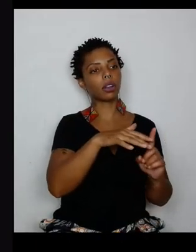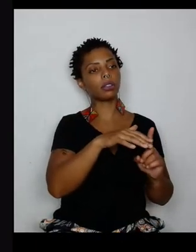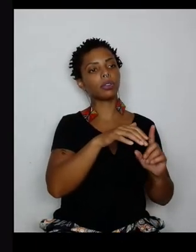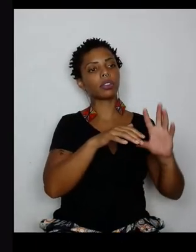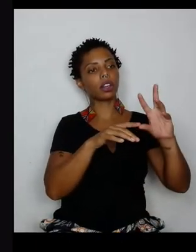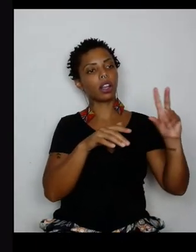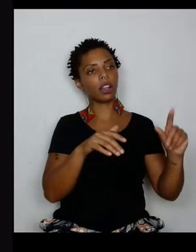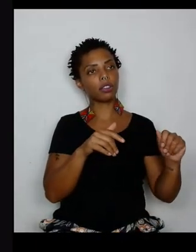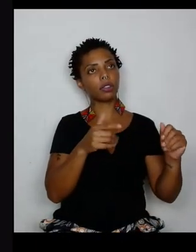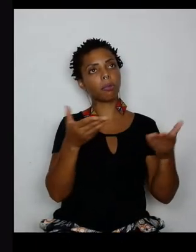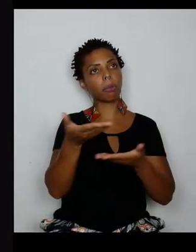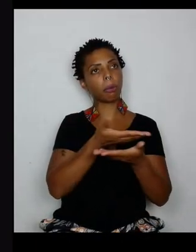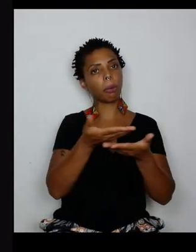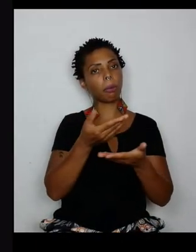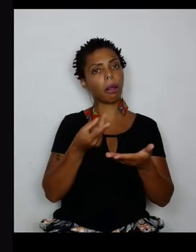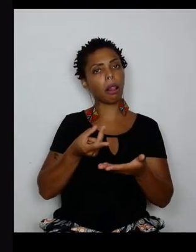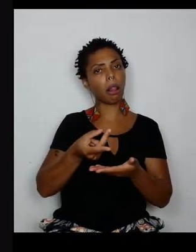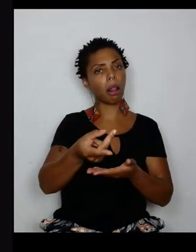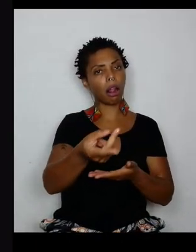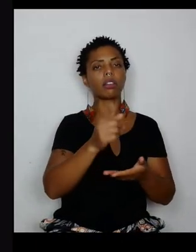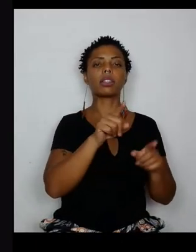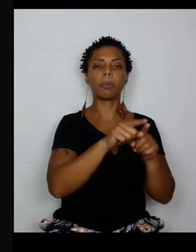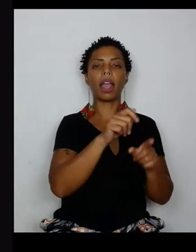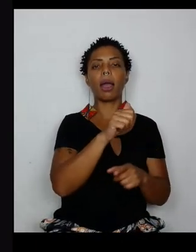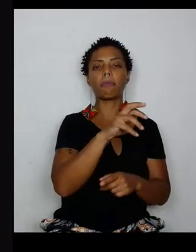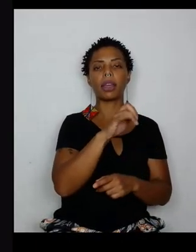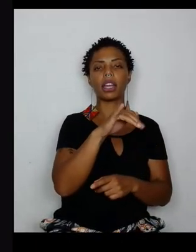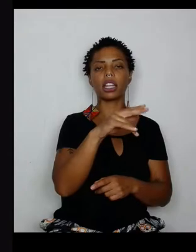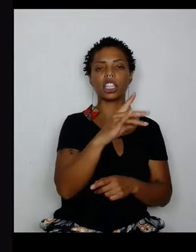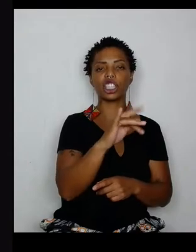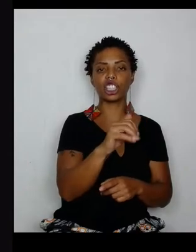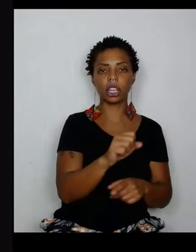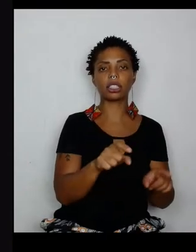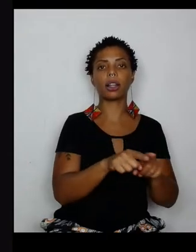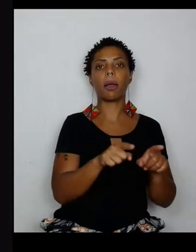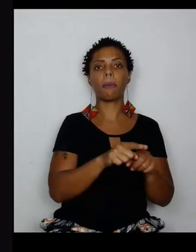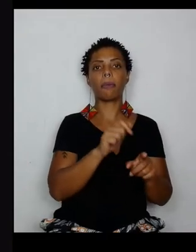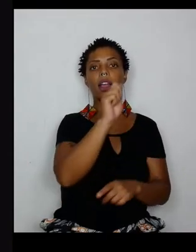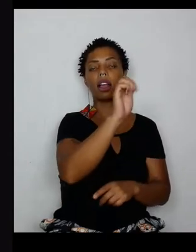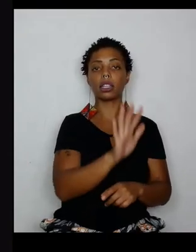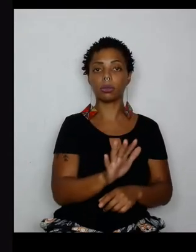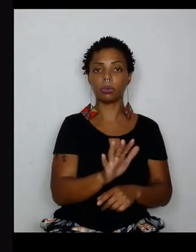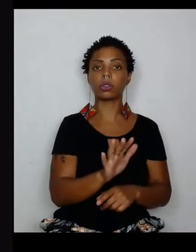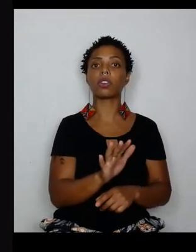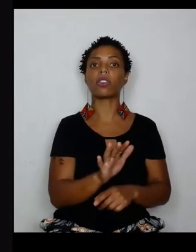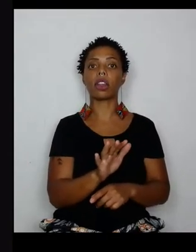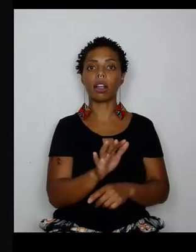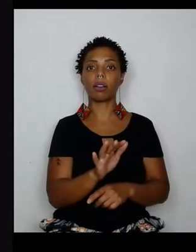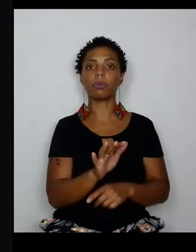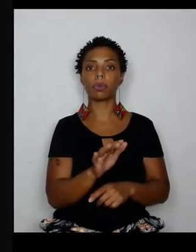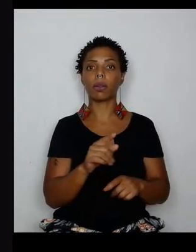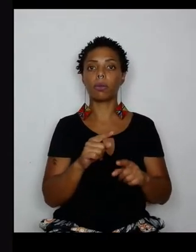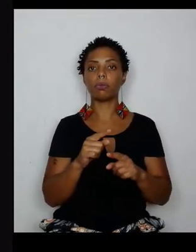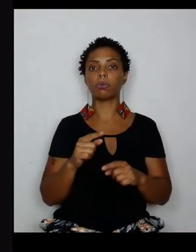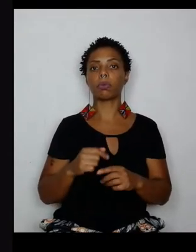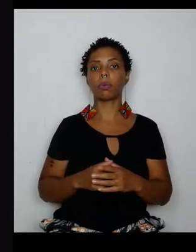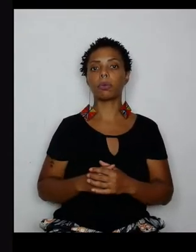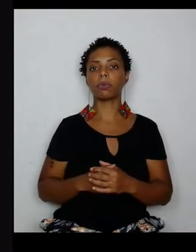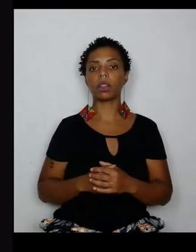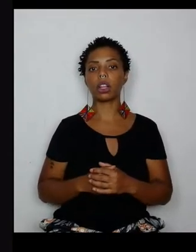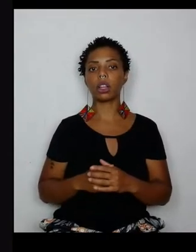societies the discovery of the pacific islanders confronted europe with the new